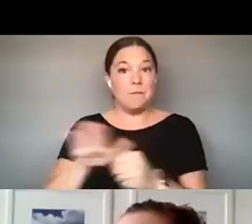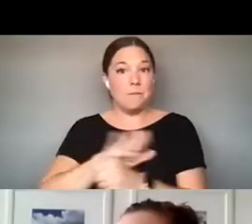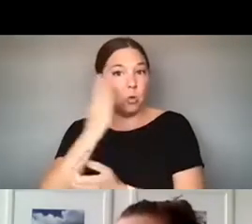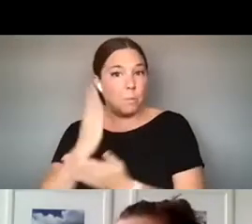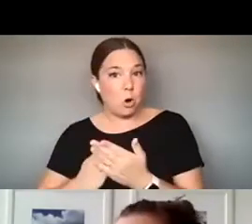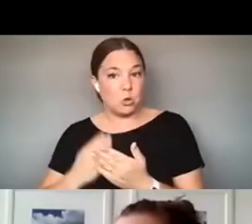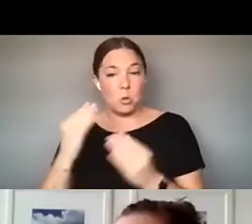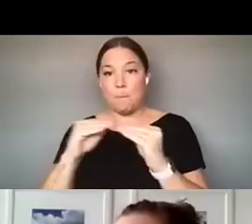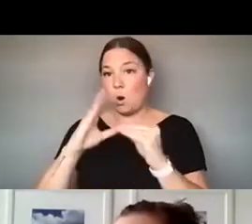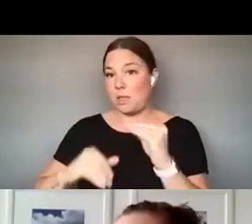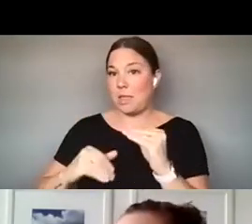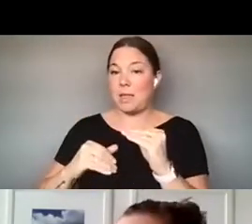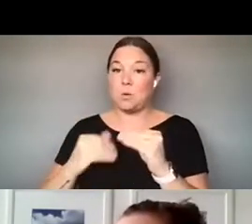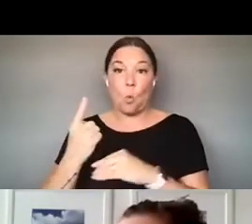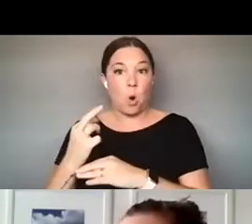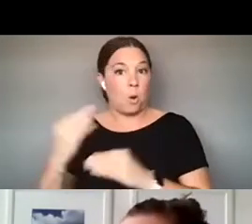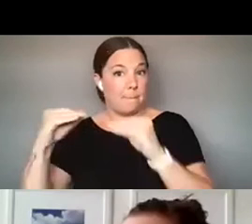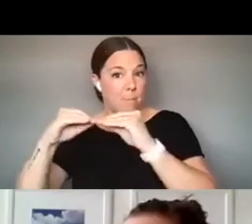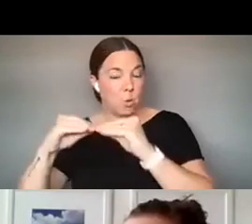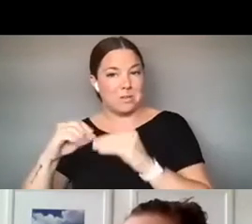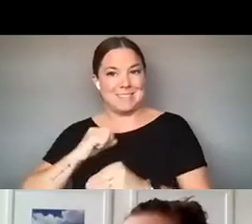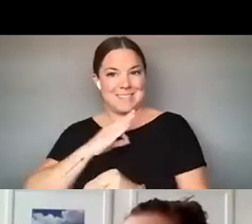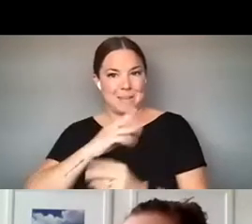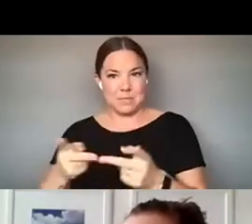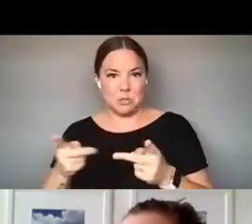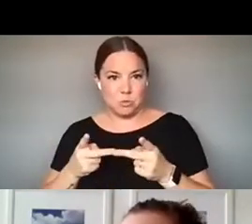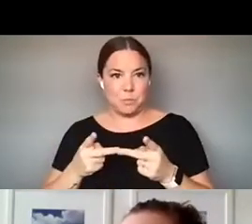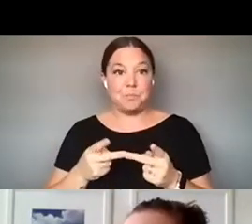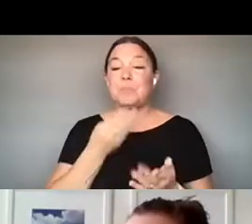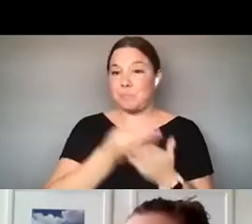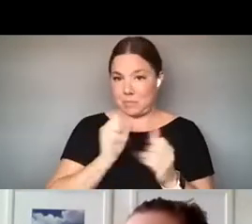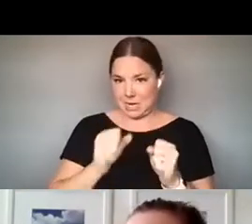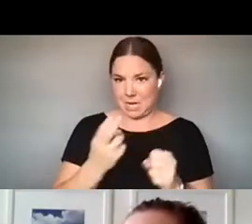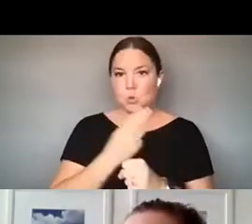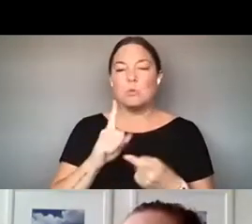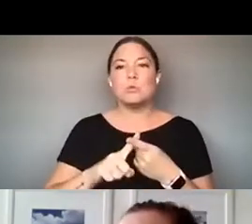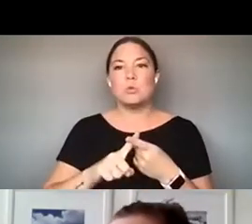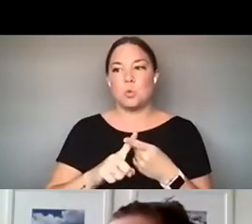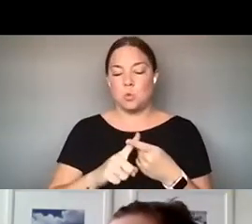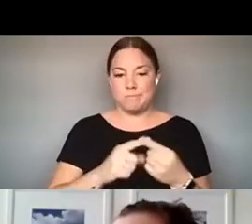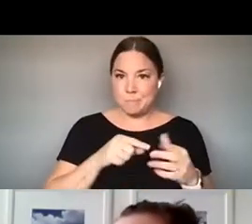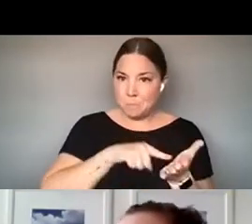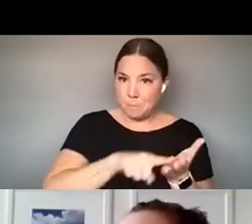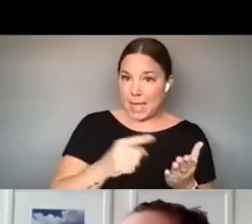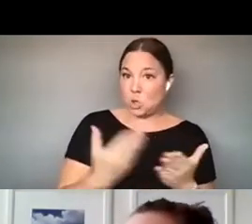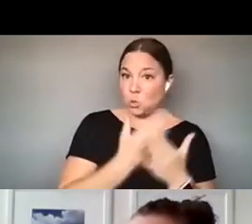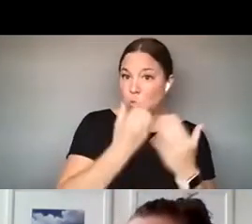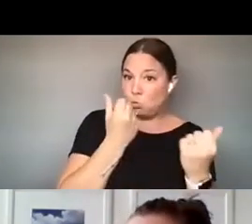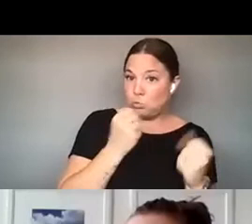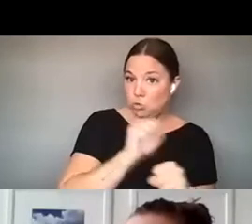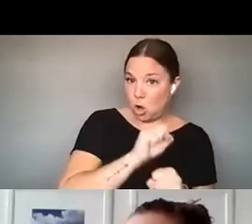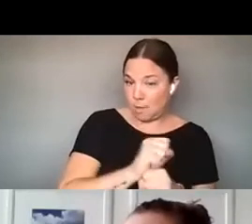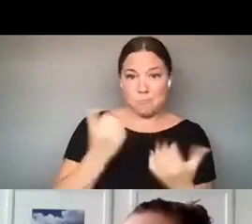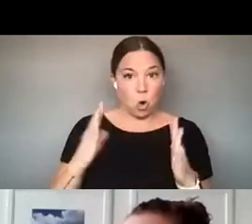more staff positions. Rescue Plan funds may be used to support existing jobs, new jobs, or to